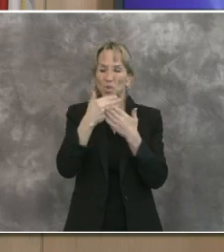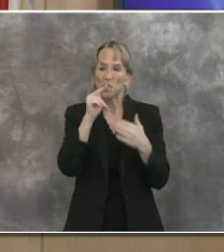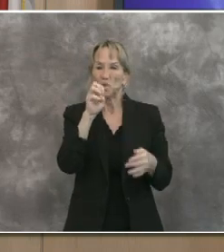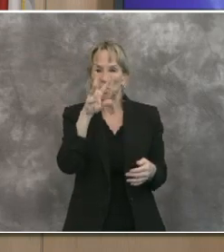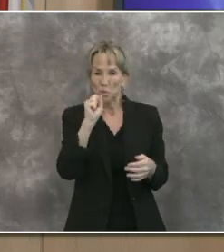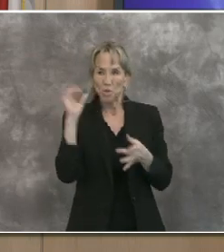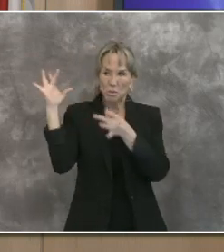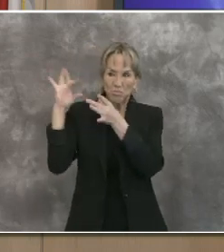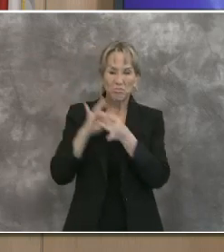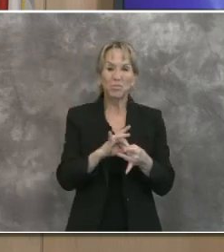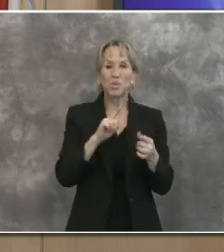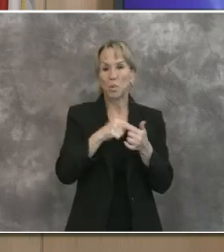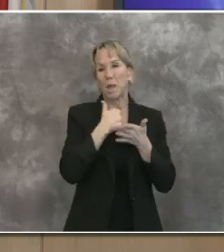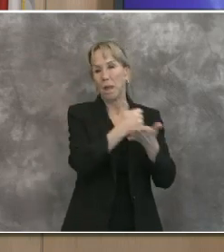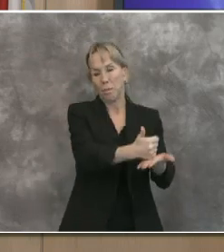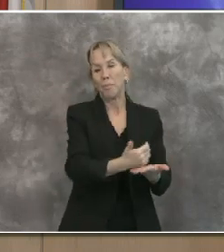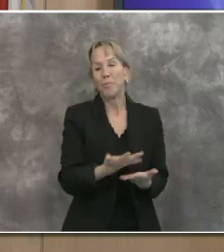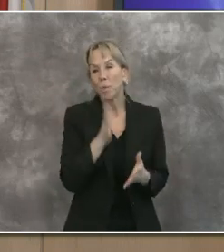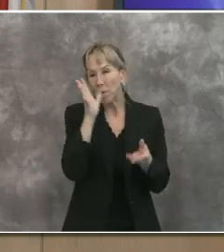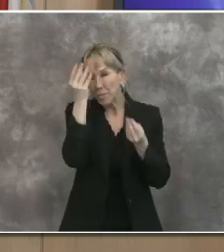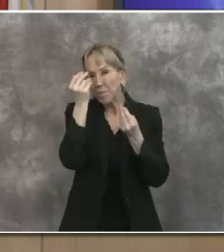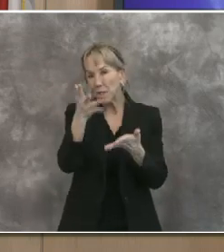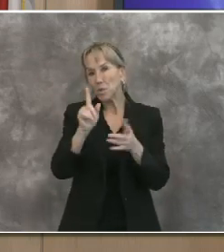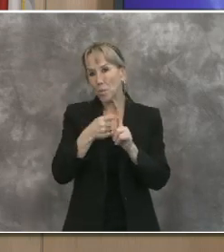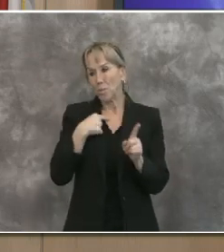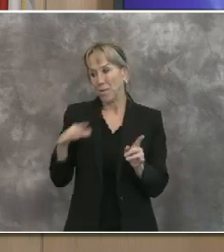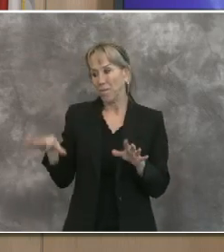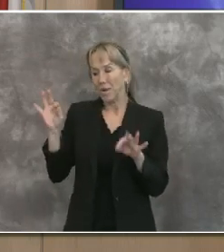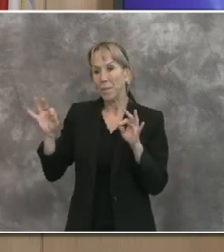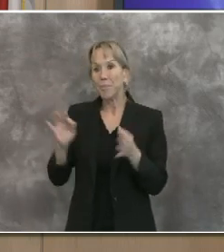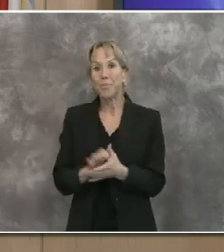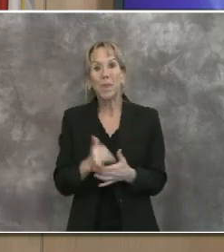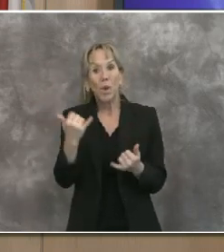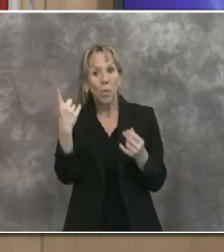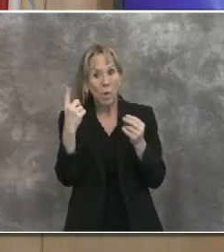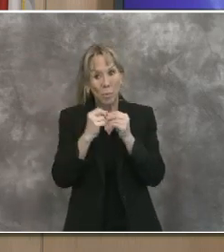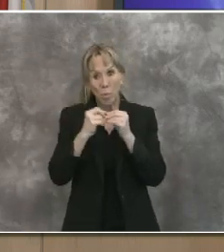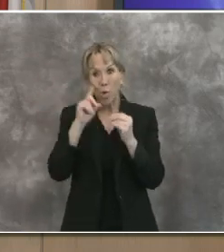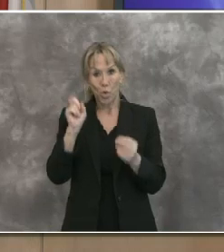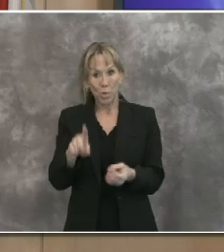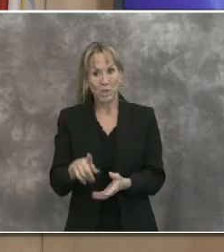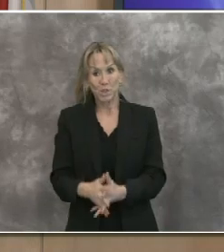letter, so we'll report as soon as we know more. I believe we have one more question.